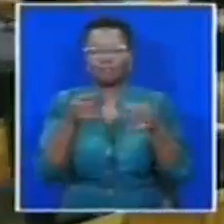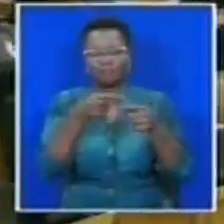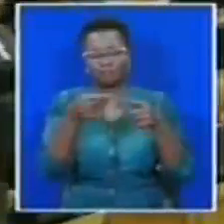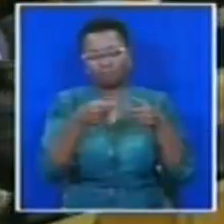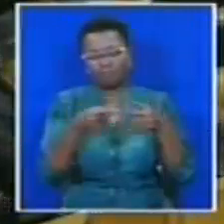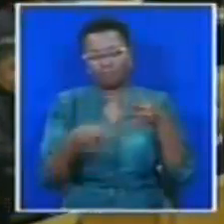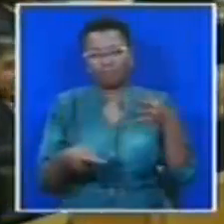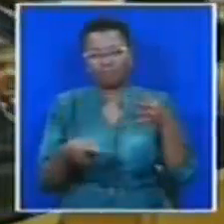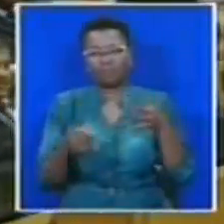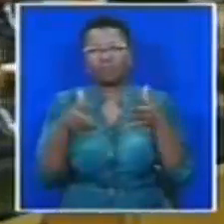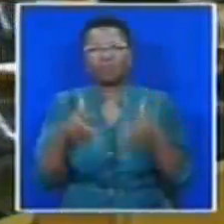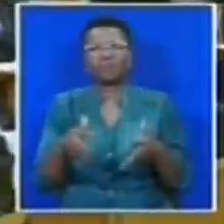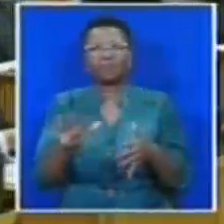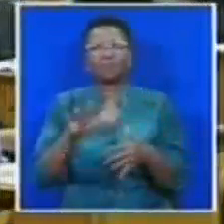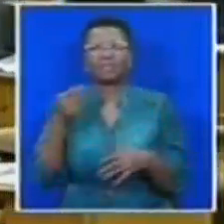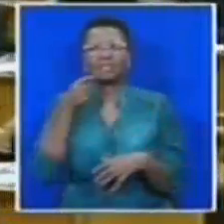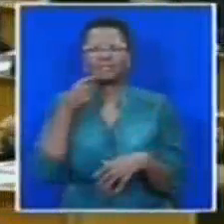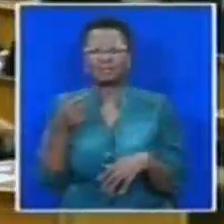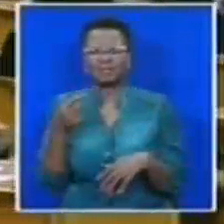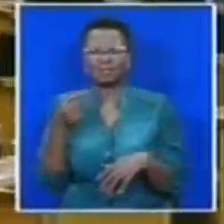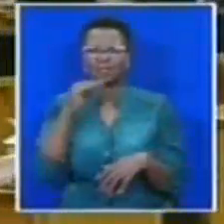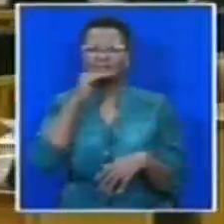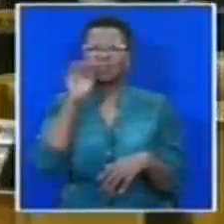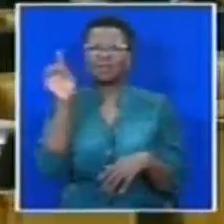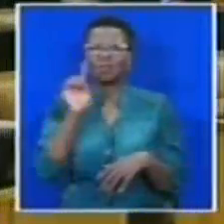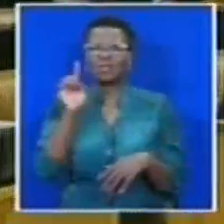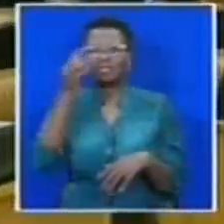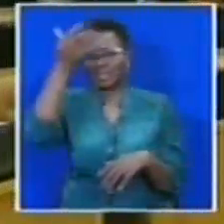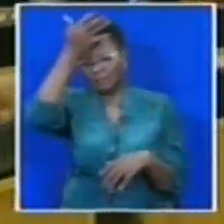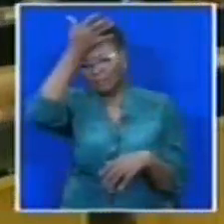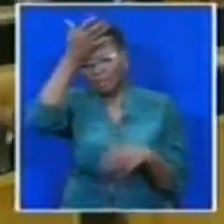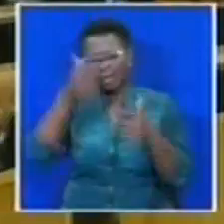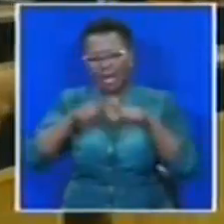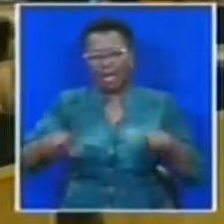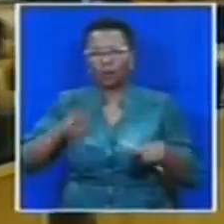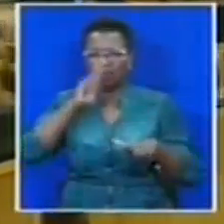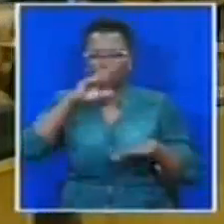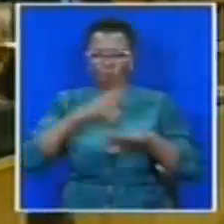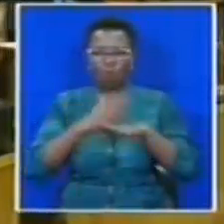Titau sa shloka seboka, tishitwa kanare e shlotsa.